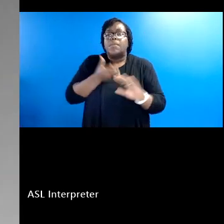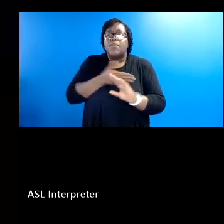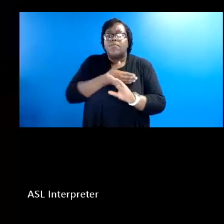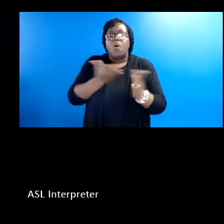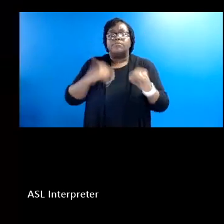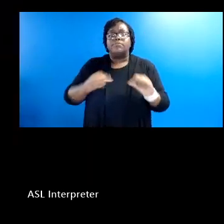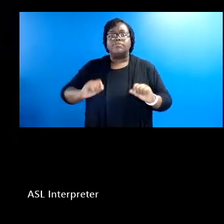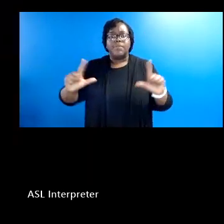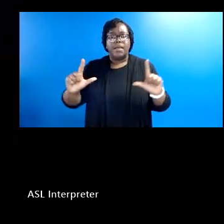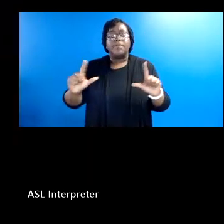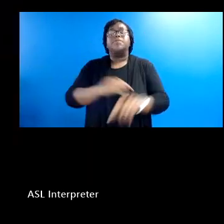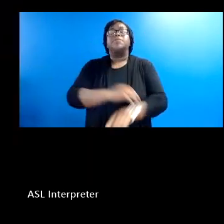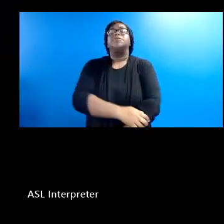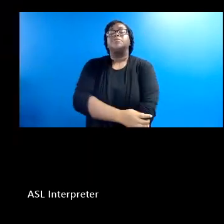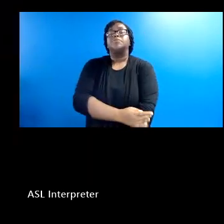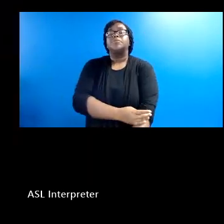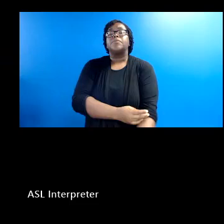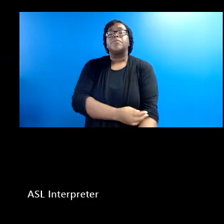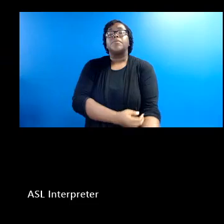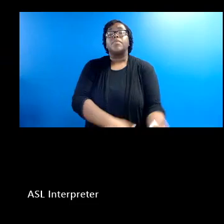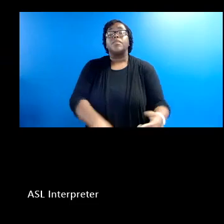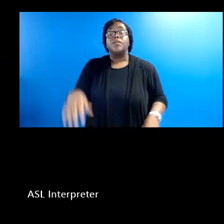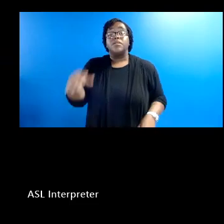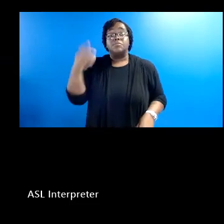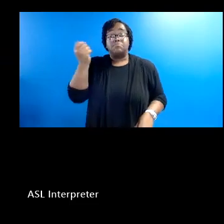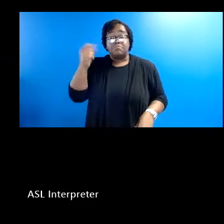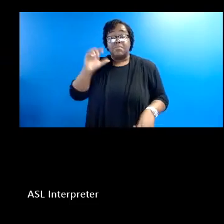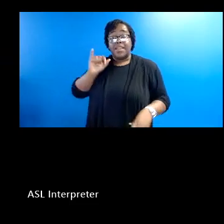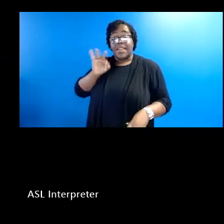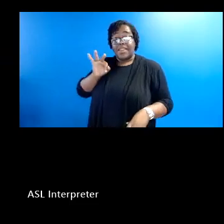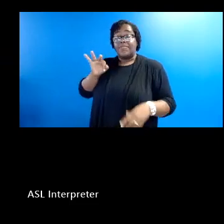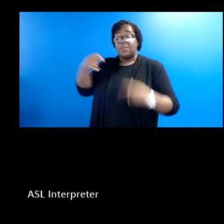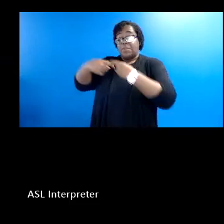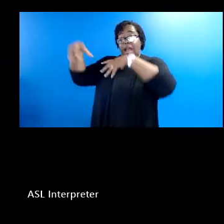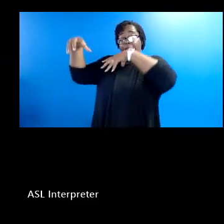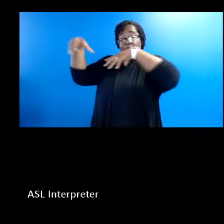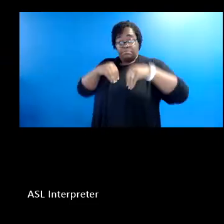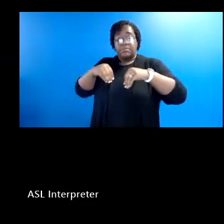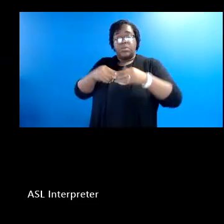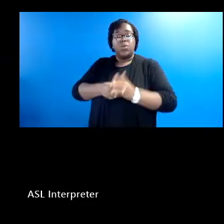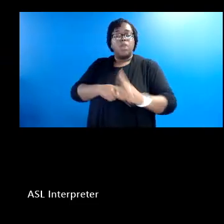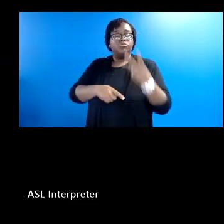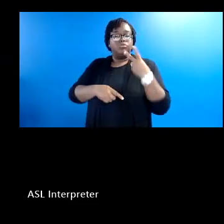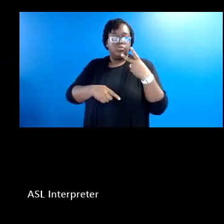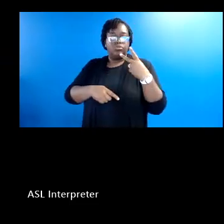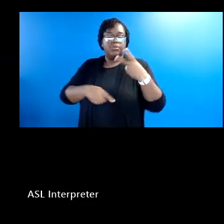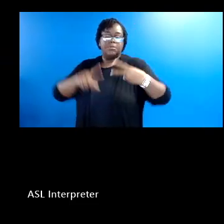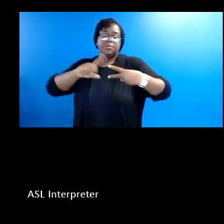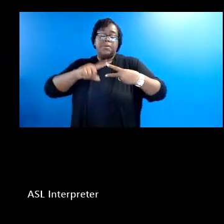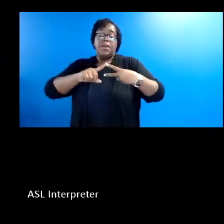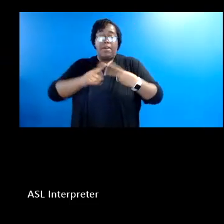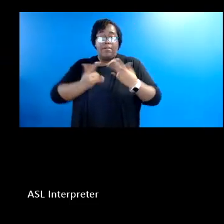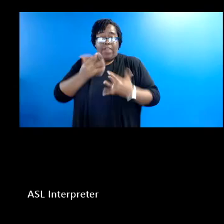slide, to de-energize a circuit, we look at two separate criteria. The first is our fire potential index,